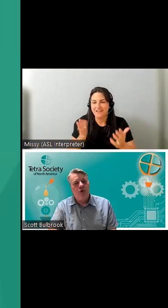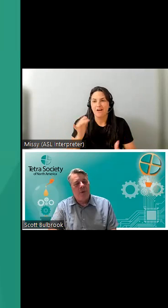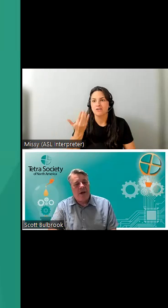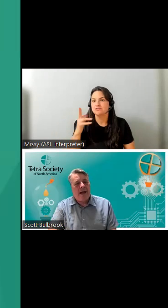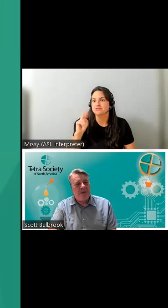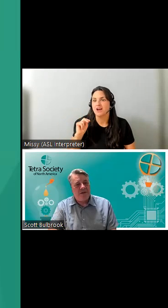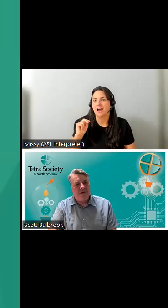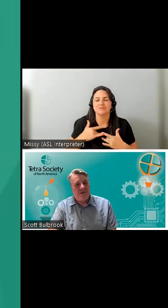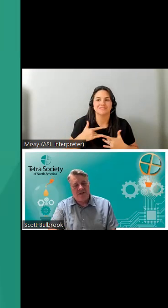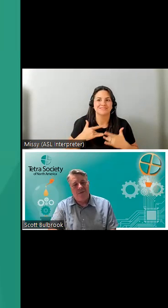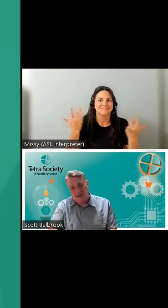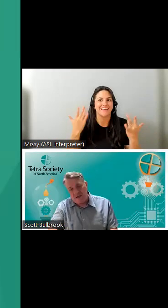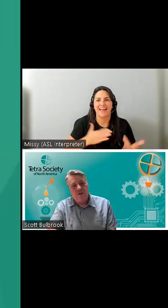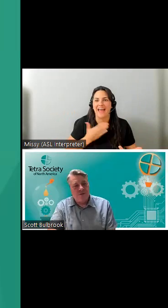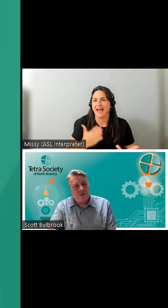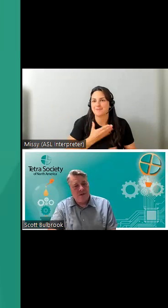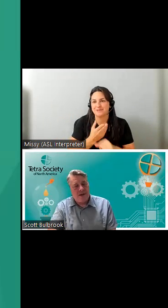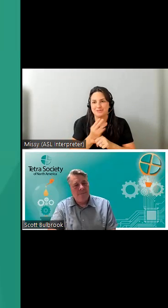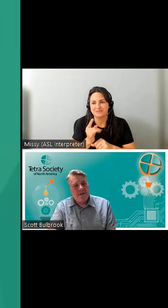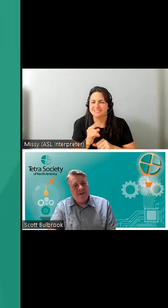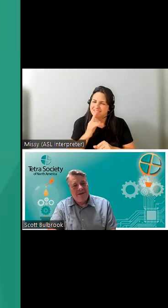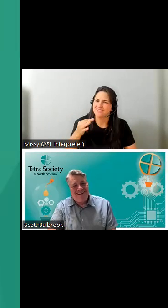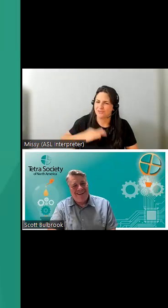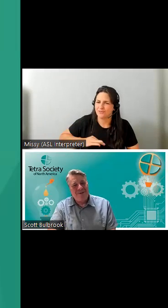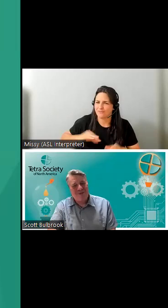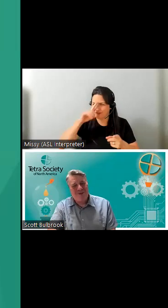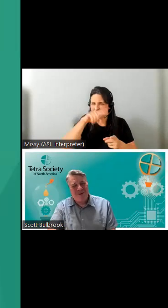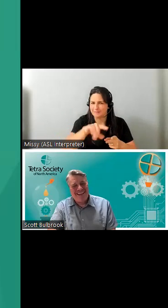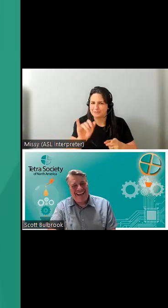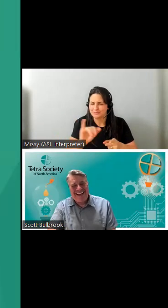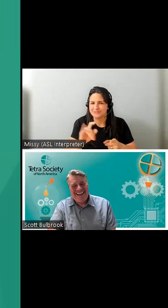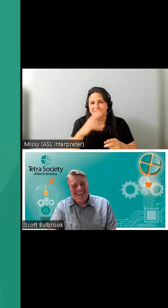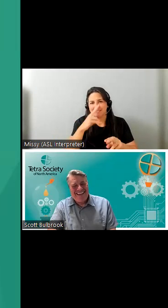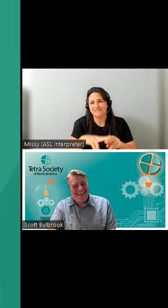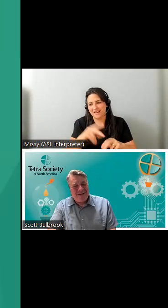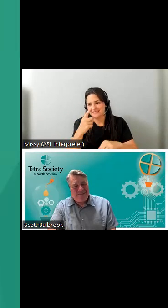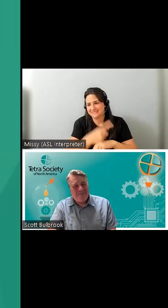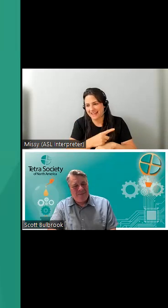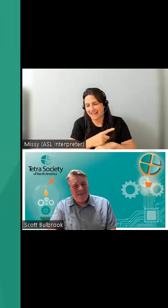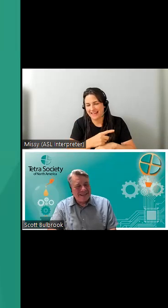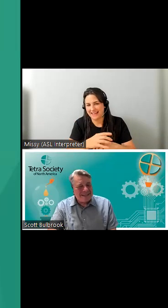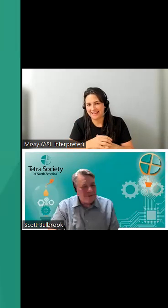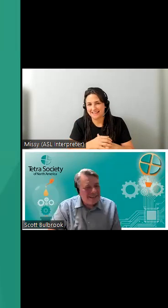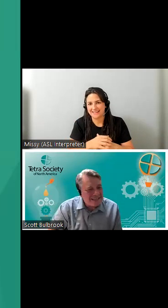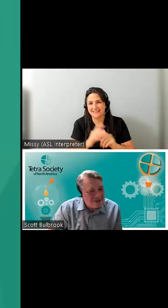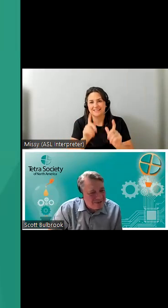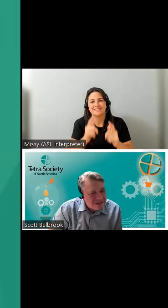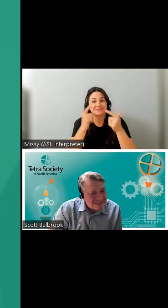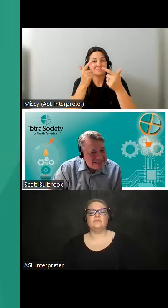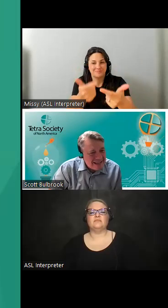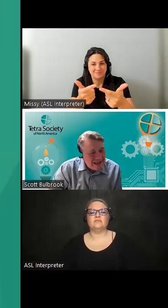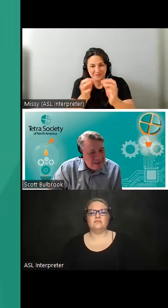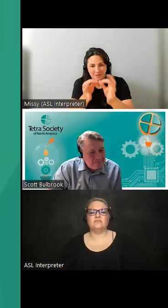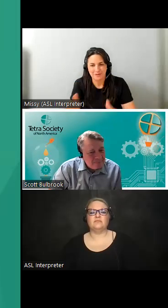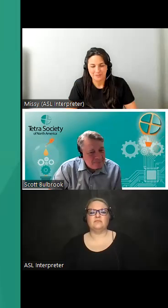super happy to use this and it was like a useful thing uh that was a real fun day um okay let's see what the next one